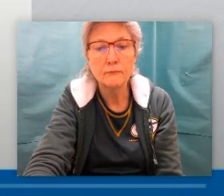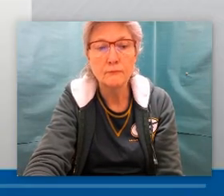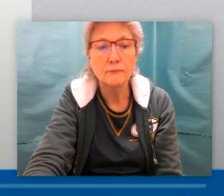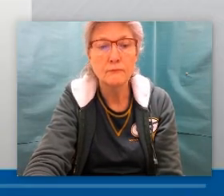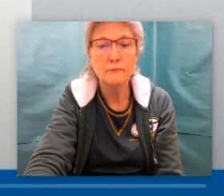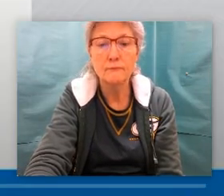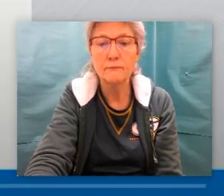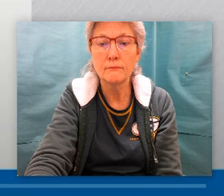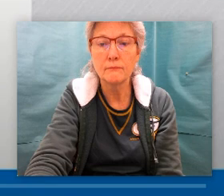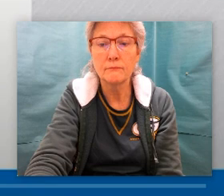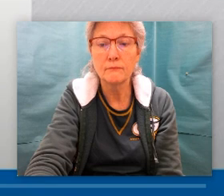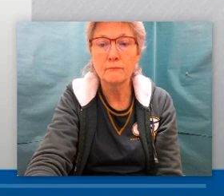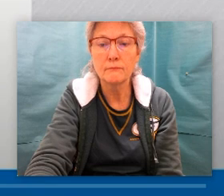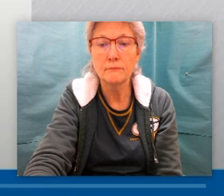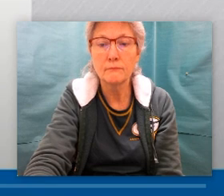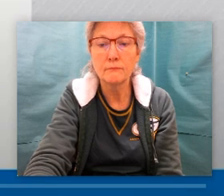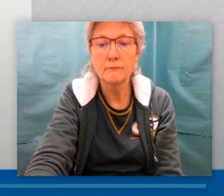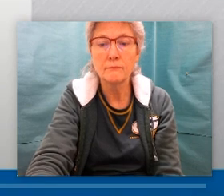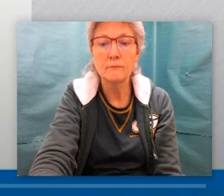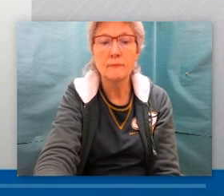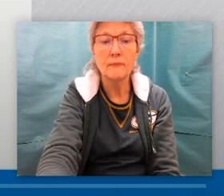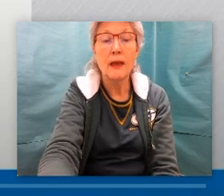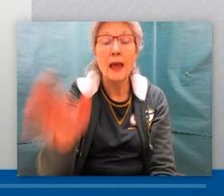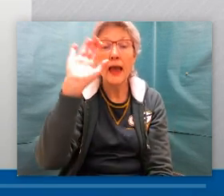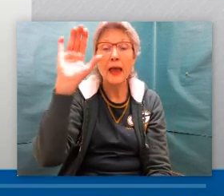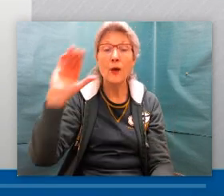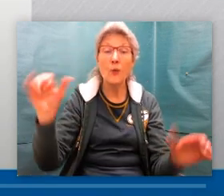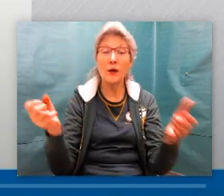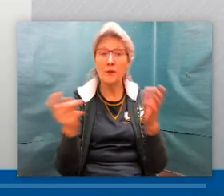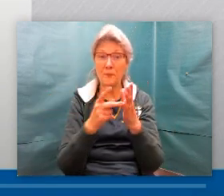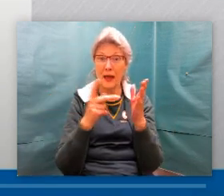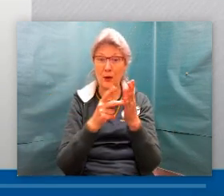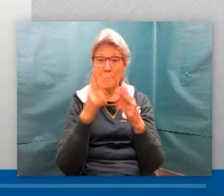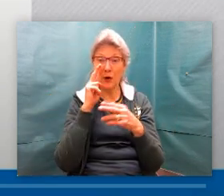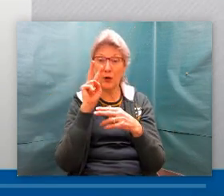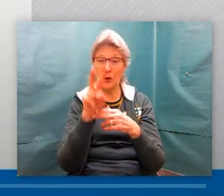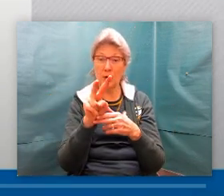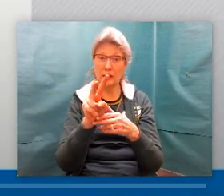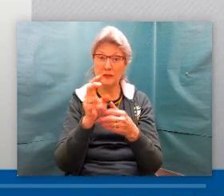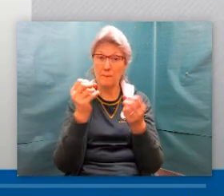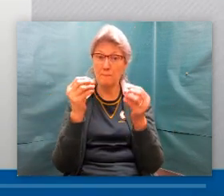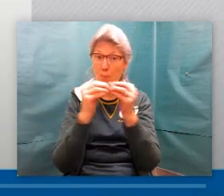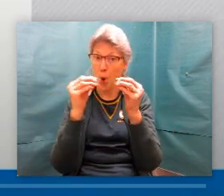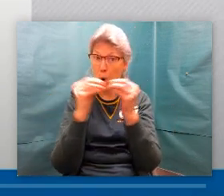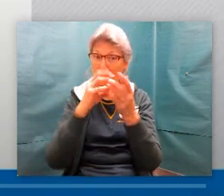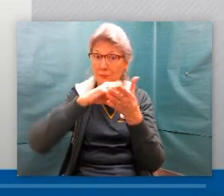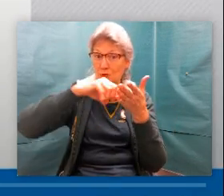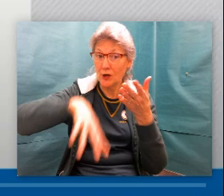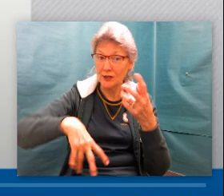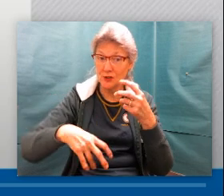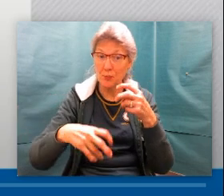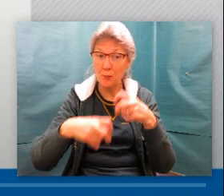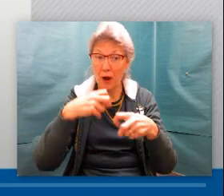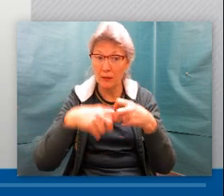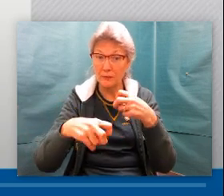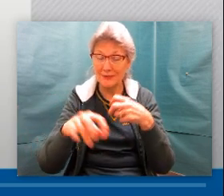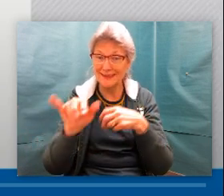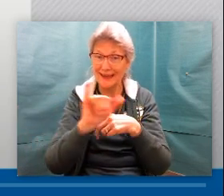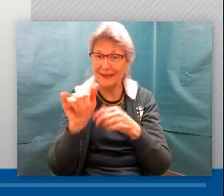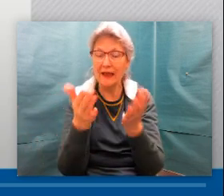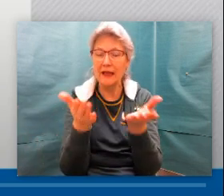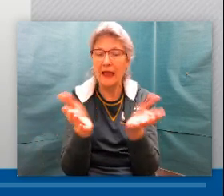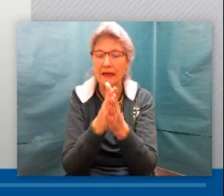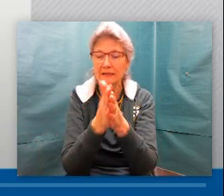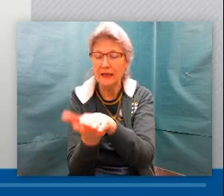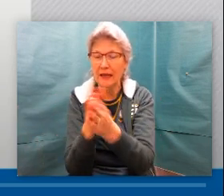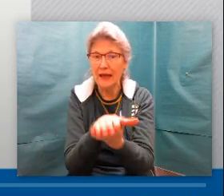Hey, mathematicians, welcome back. We are going to look at some more subtraction problems. And just like in the quesadilla